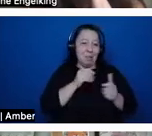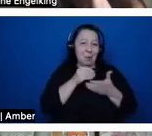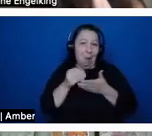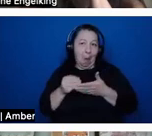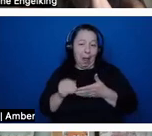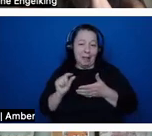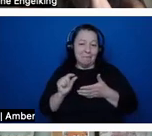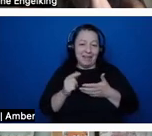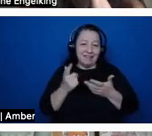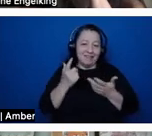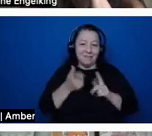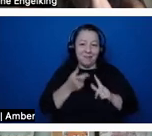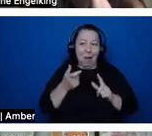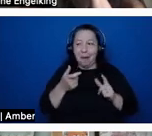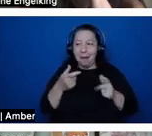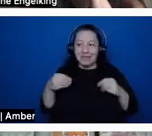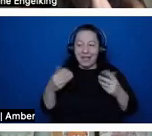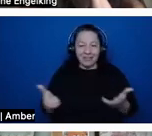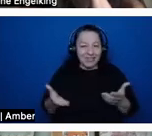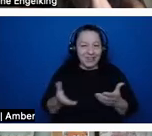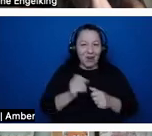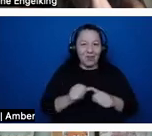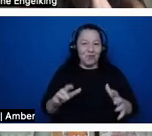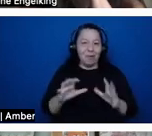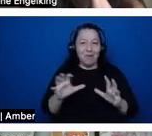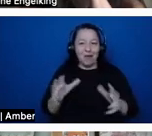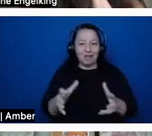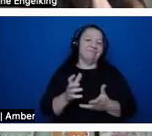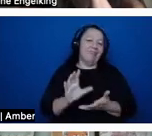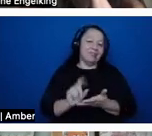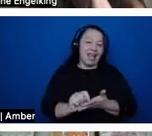Consultation. And joining us here as well is